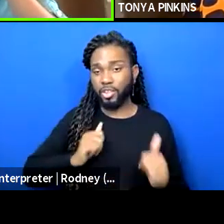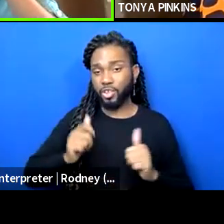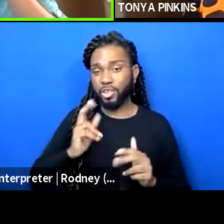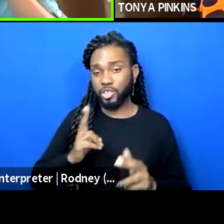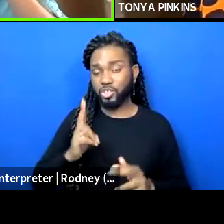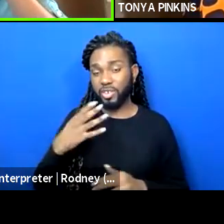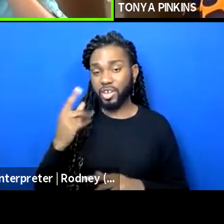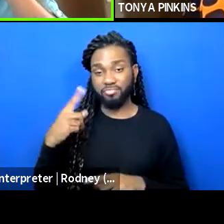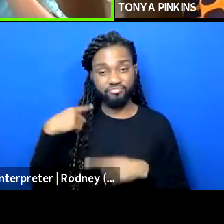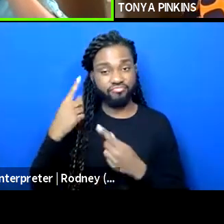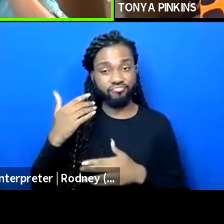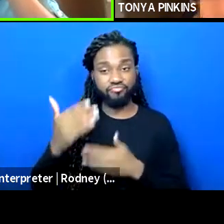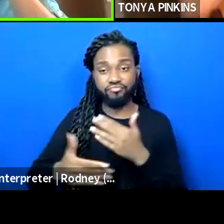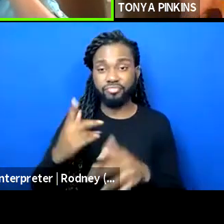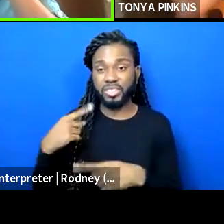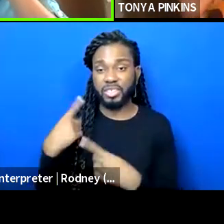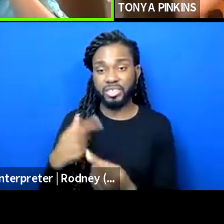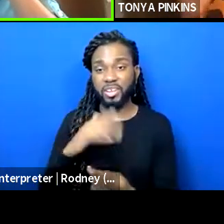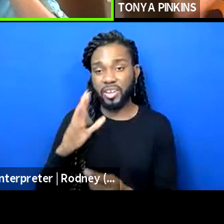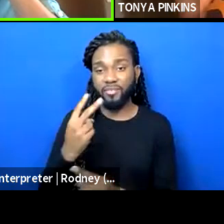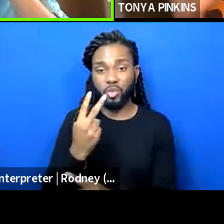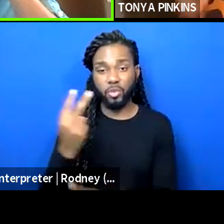since. I never looked back.